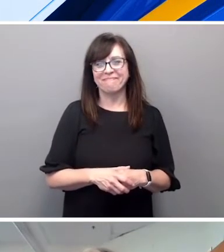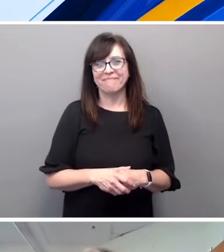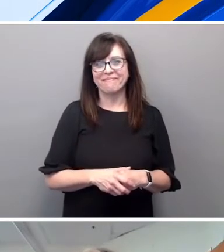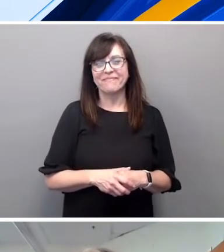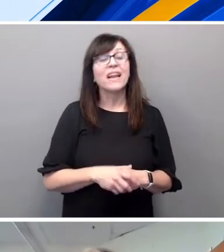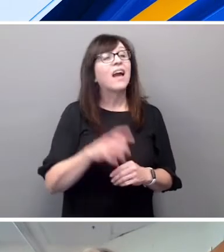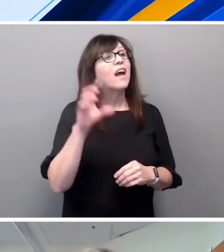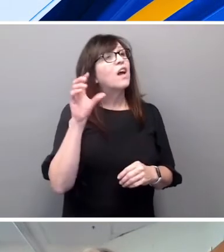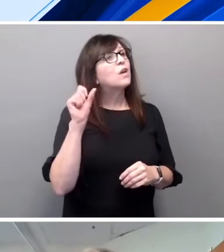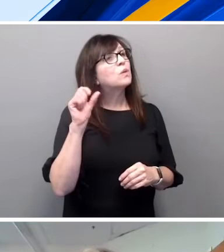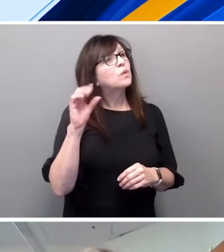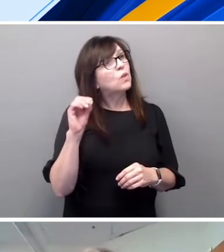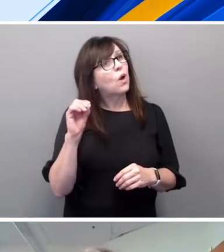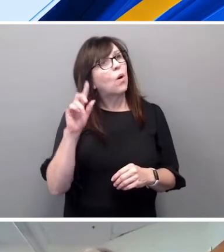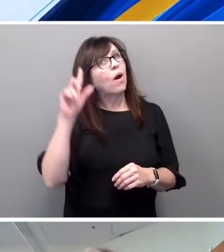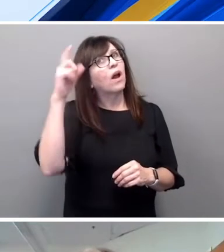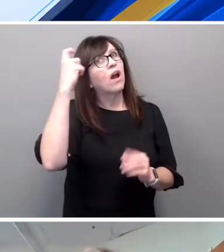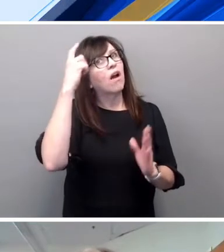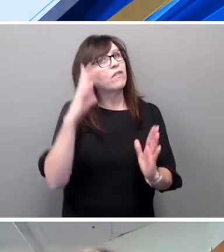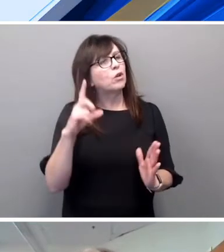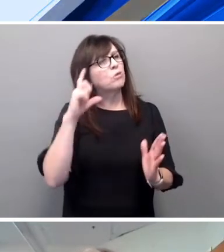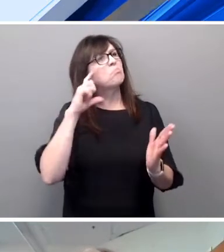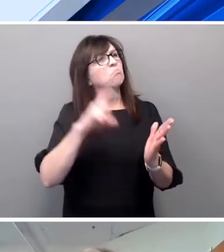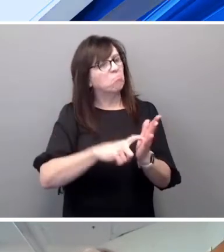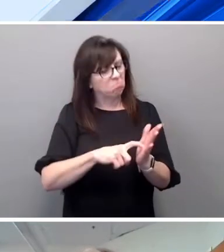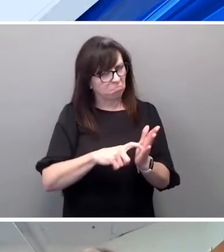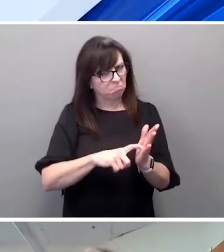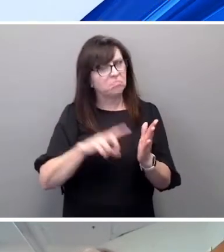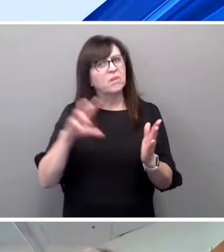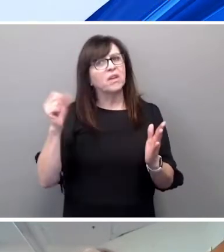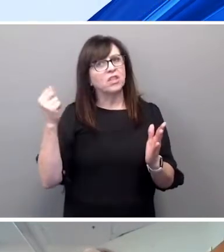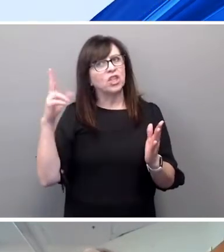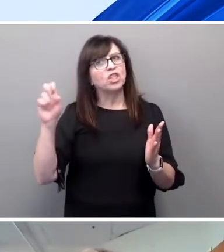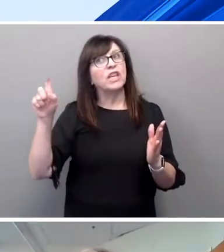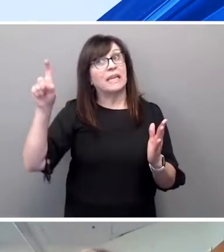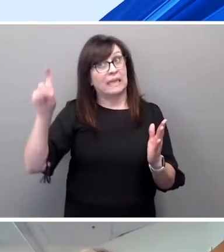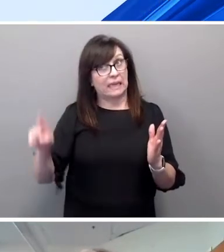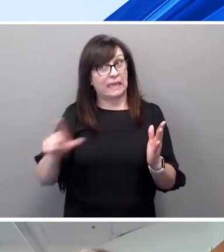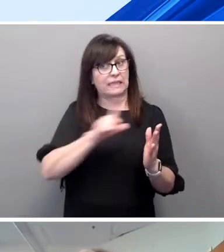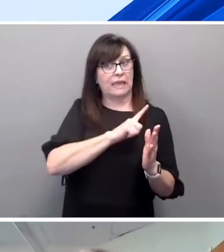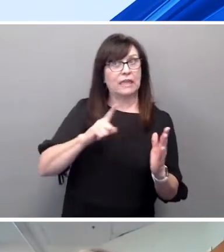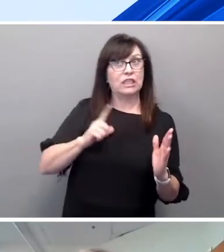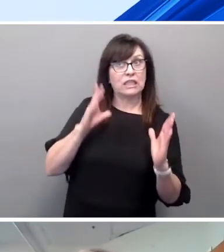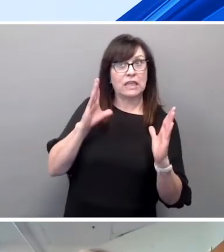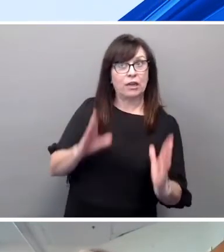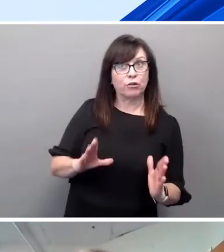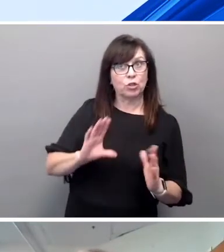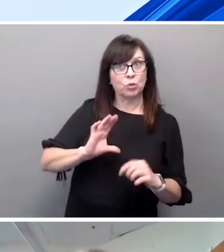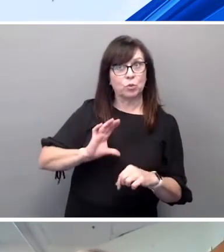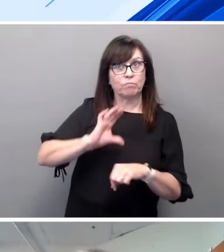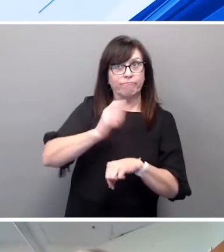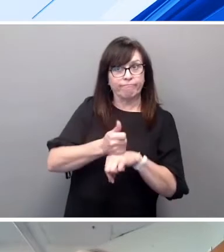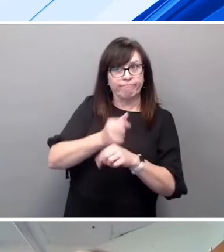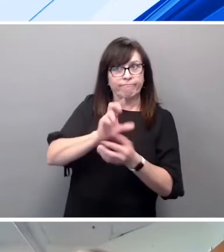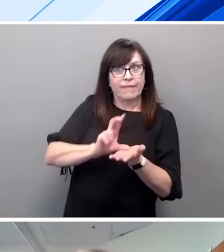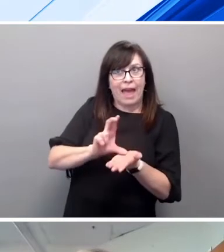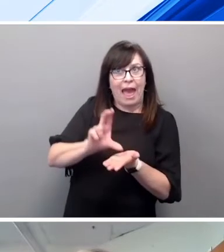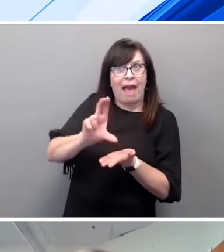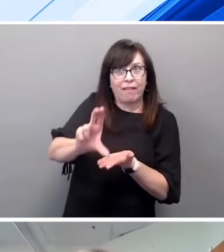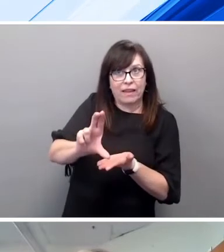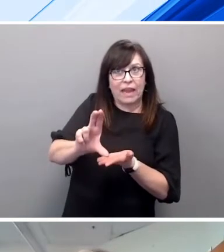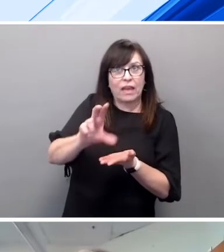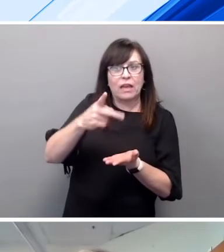So the governor's acknowledged that she needs the legislature to allocate pandemic federal